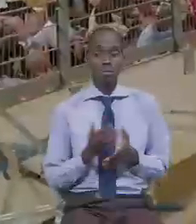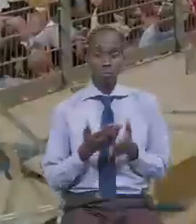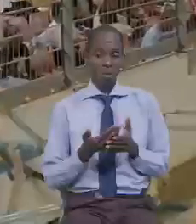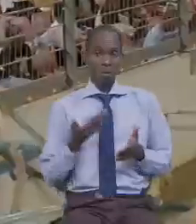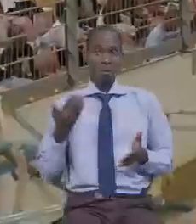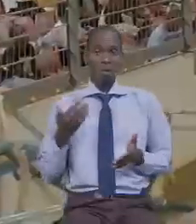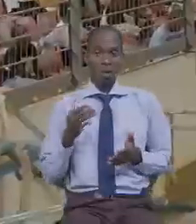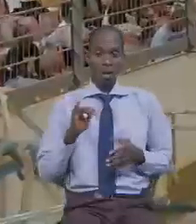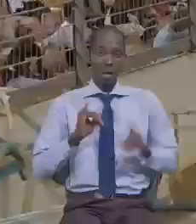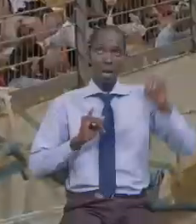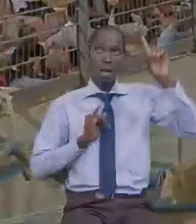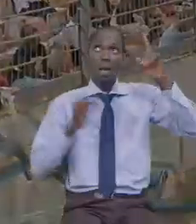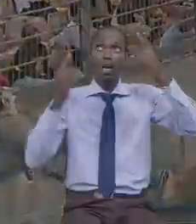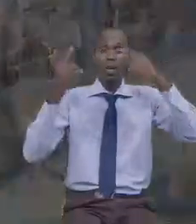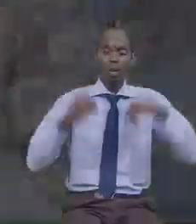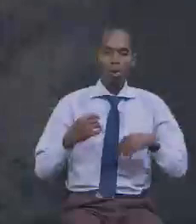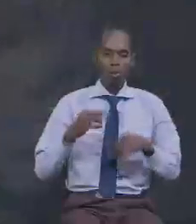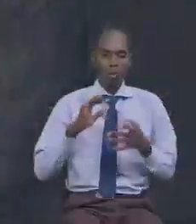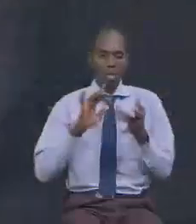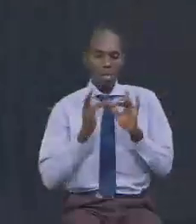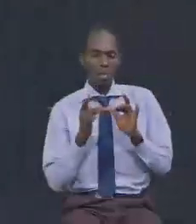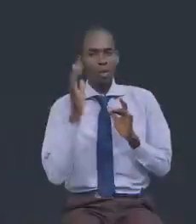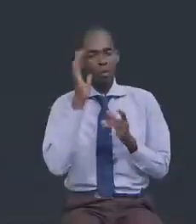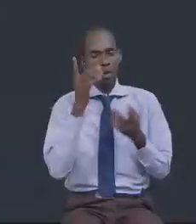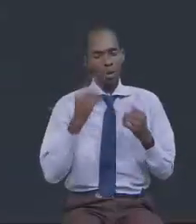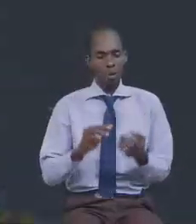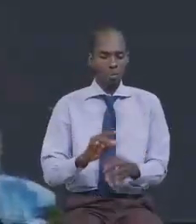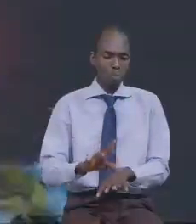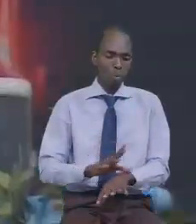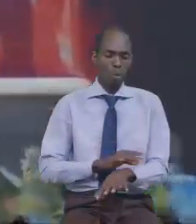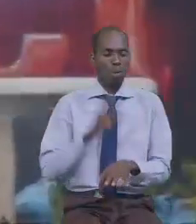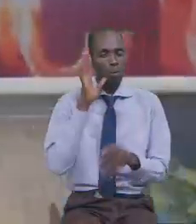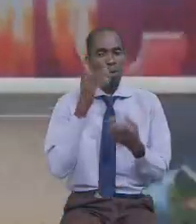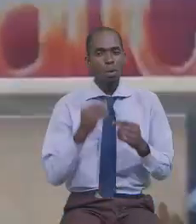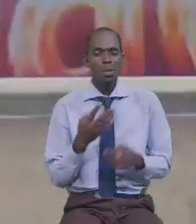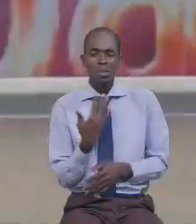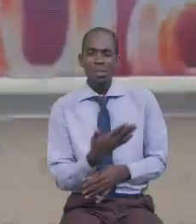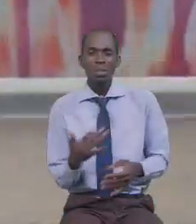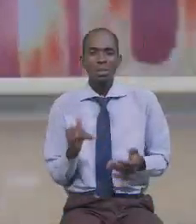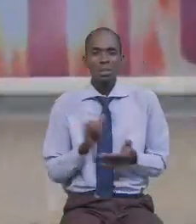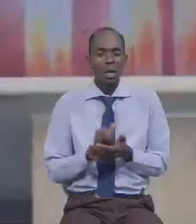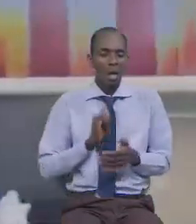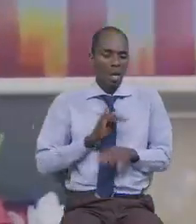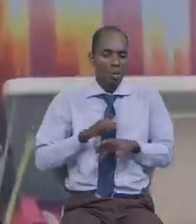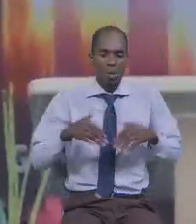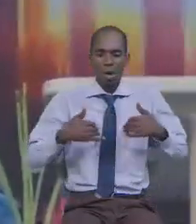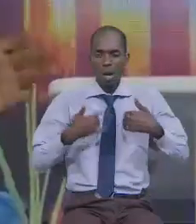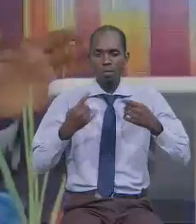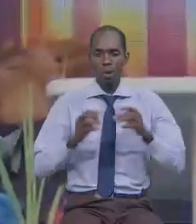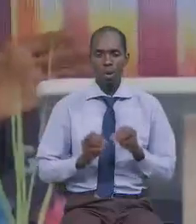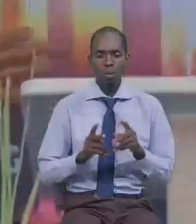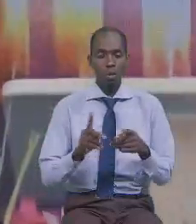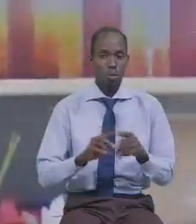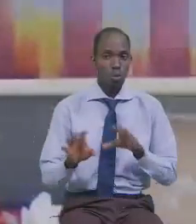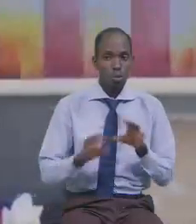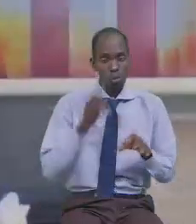come, computer will come. And the things I didn't have any kind of chance to do, because those things have